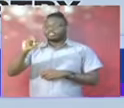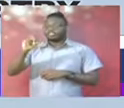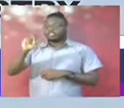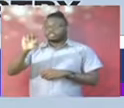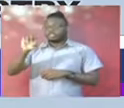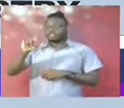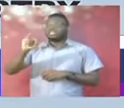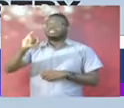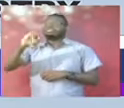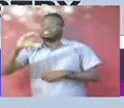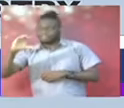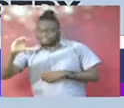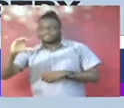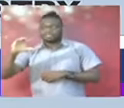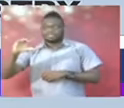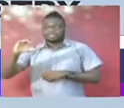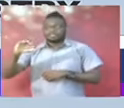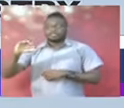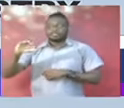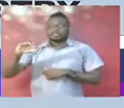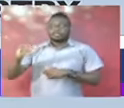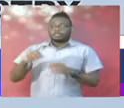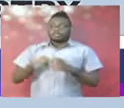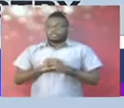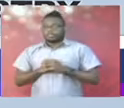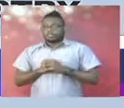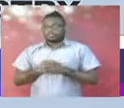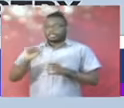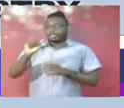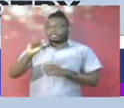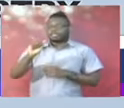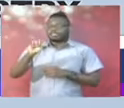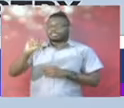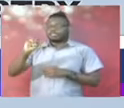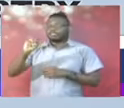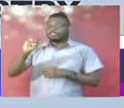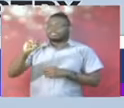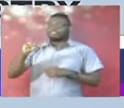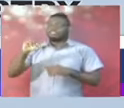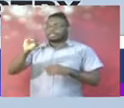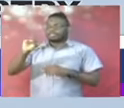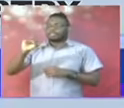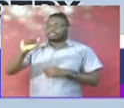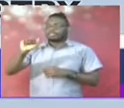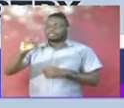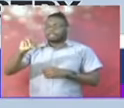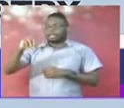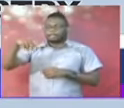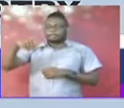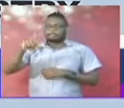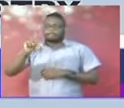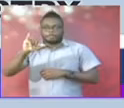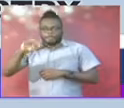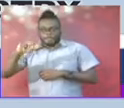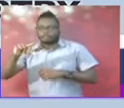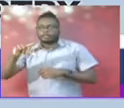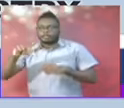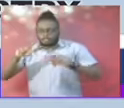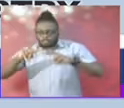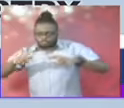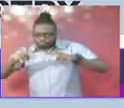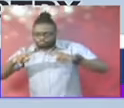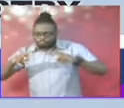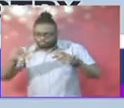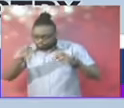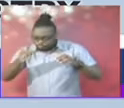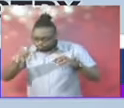are sent across to the Trinidad Public Health Lab from our side, then to the Caribbean Public Health Agency, and then the University of the West Indies. So